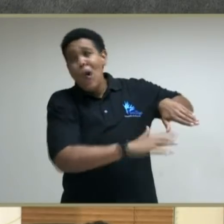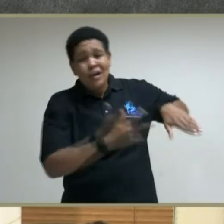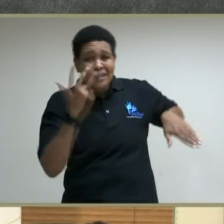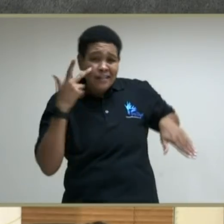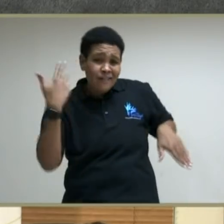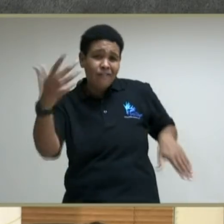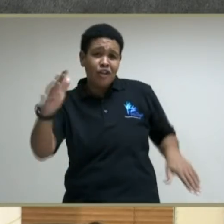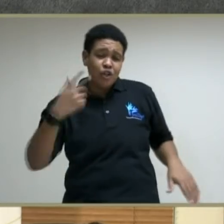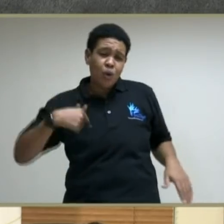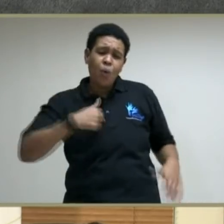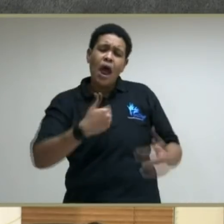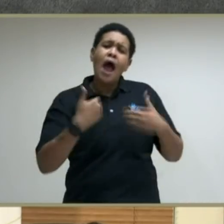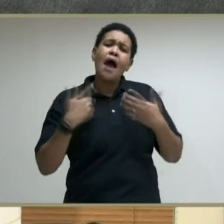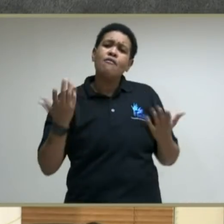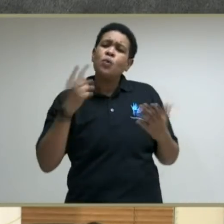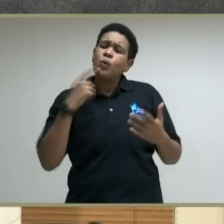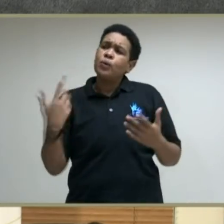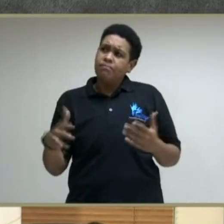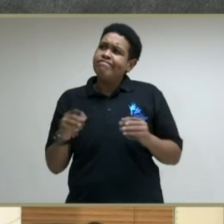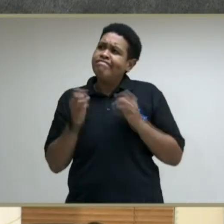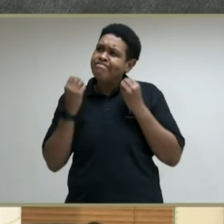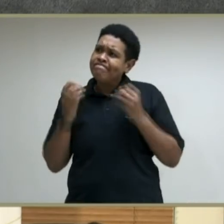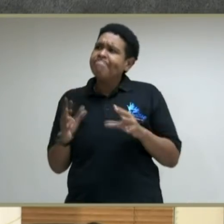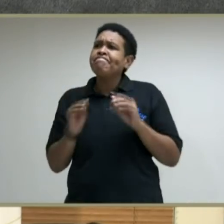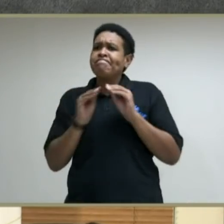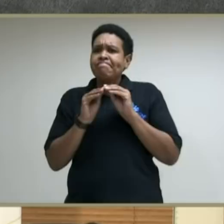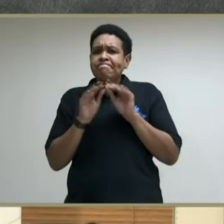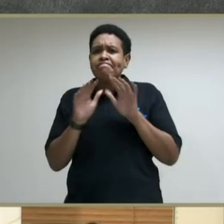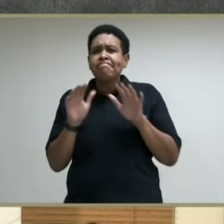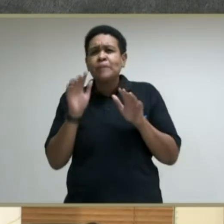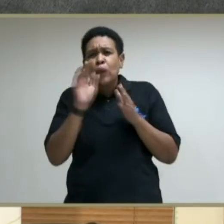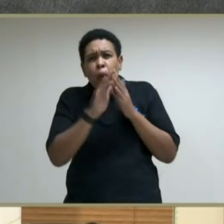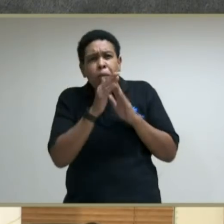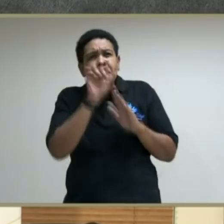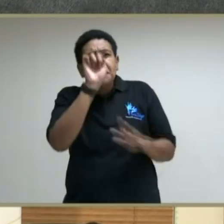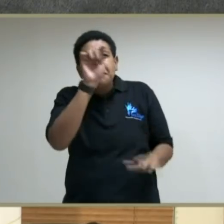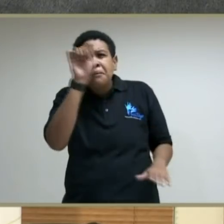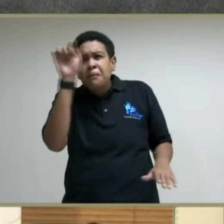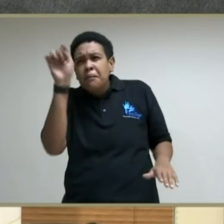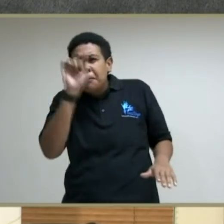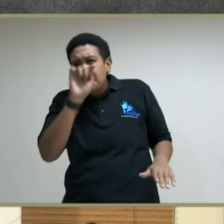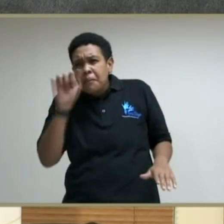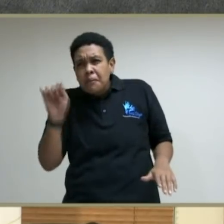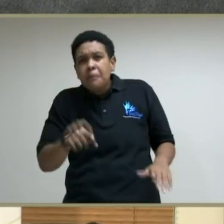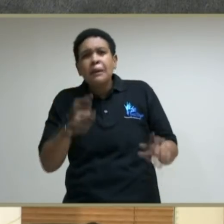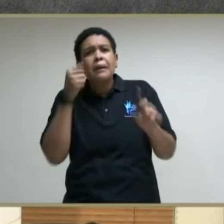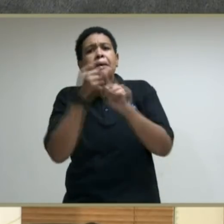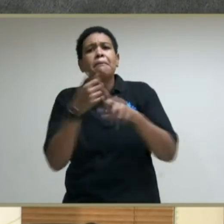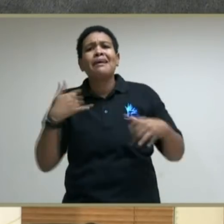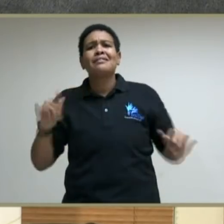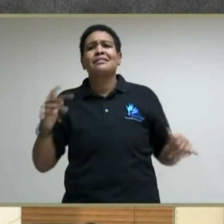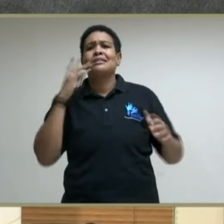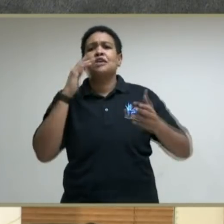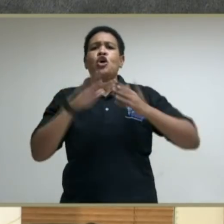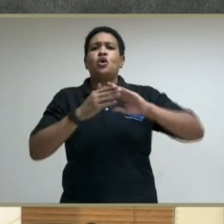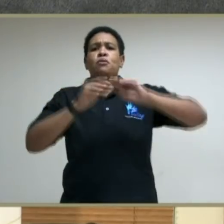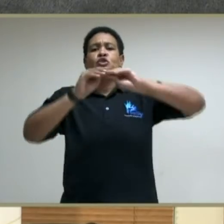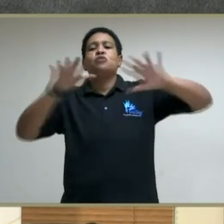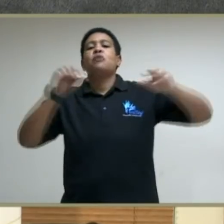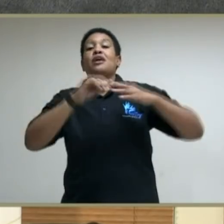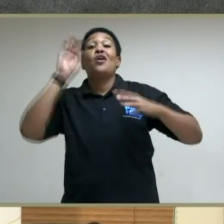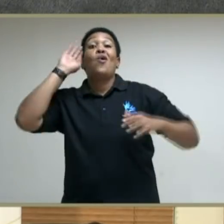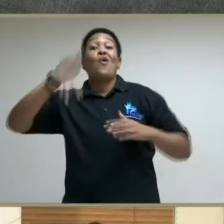we have extensive number of communities that are affected, meaning that we're still seeing community spread in all